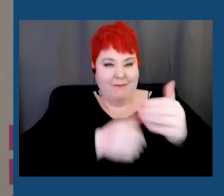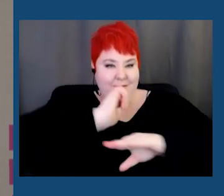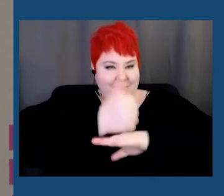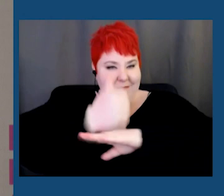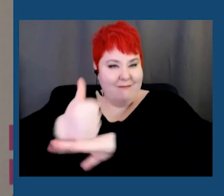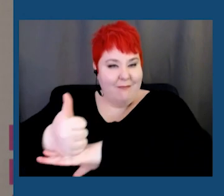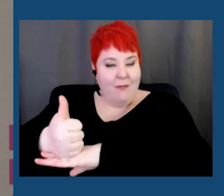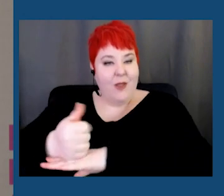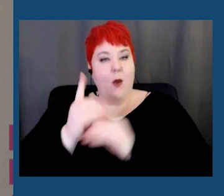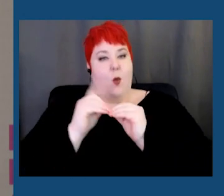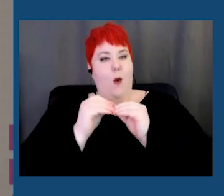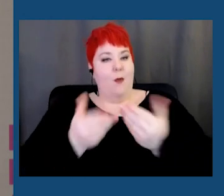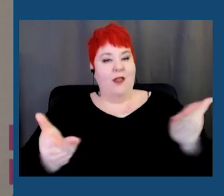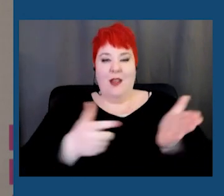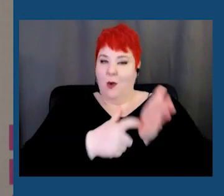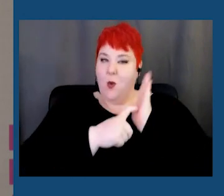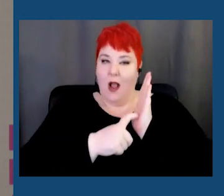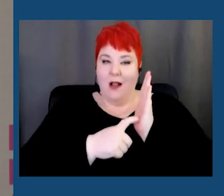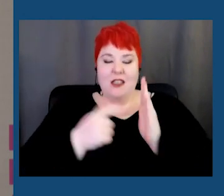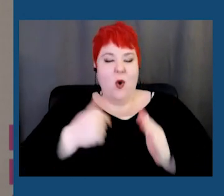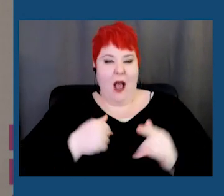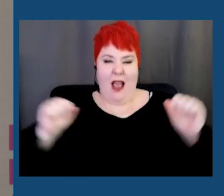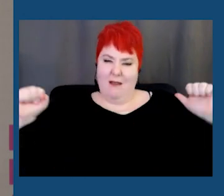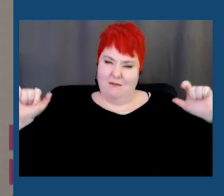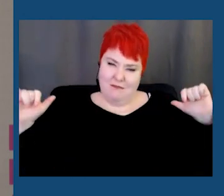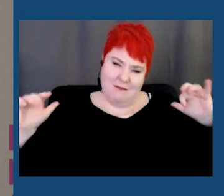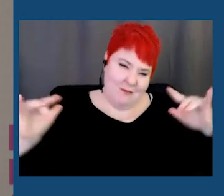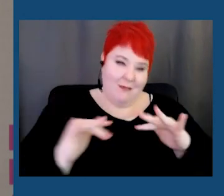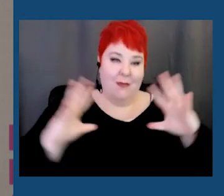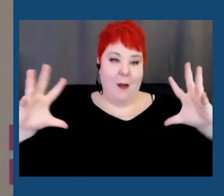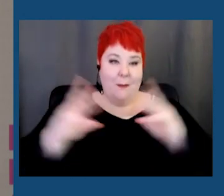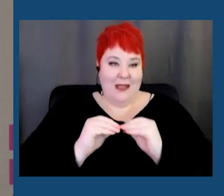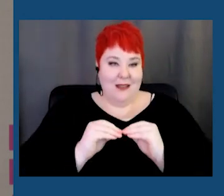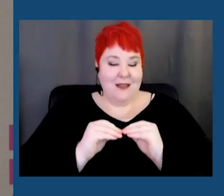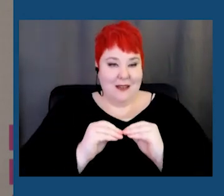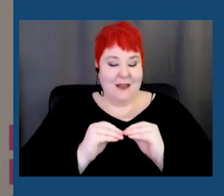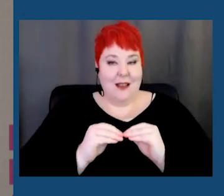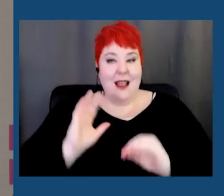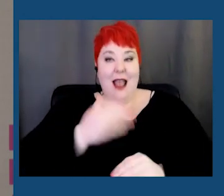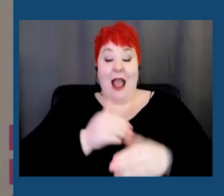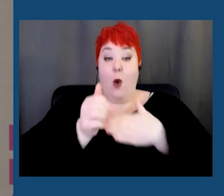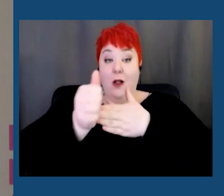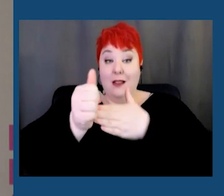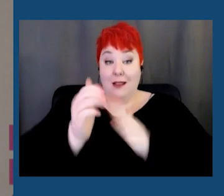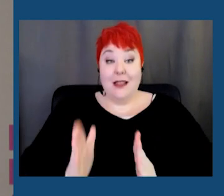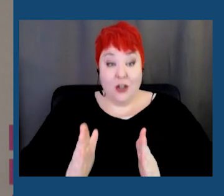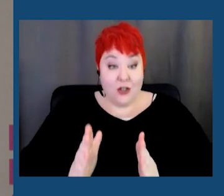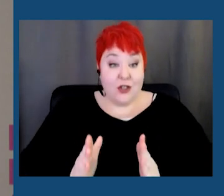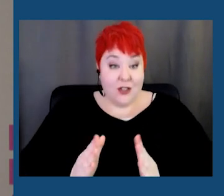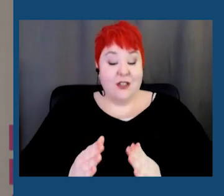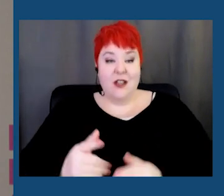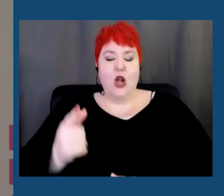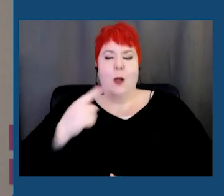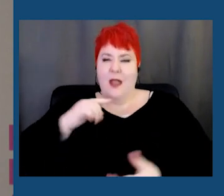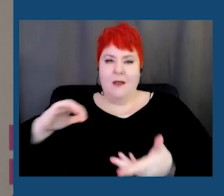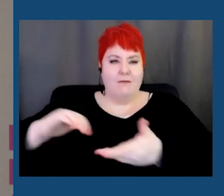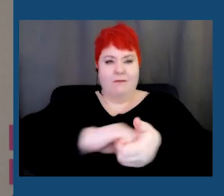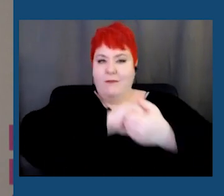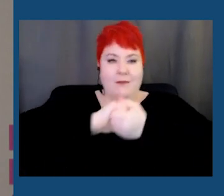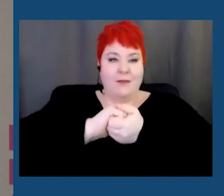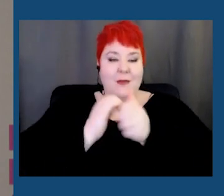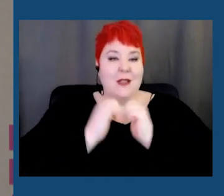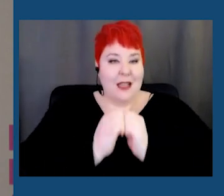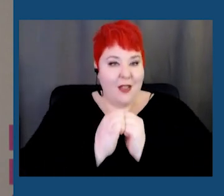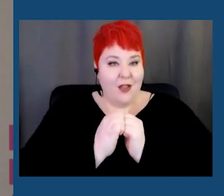an extraordinary session, and what an extraordinary session it was. Our leaders stood up, banding together and saying, we need to